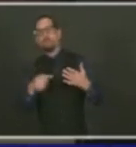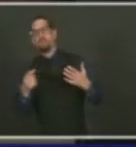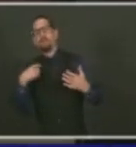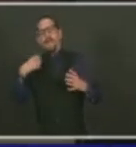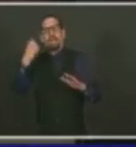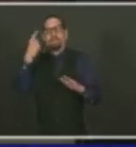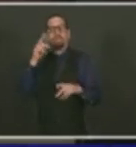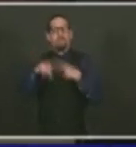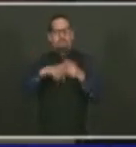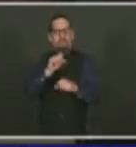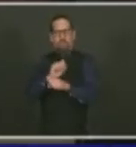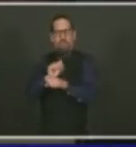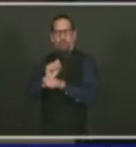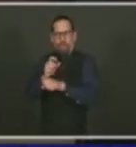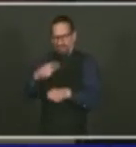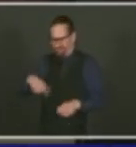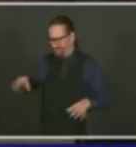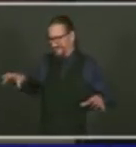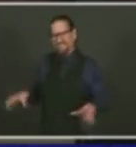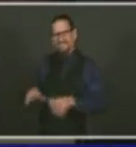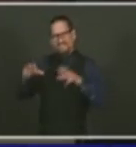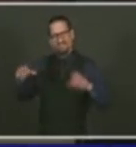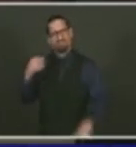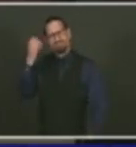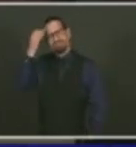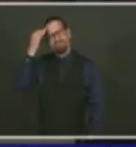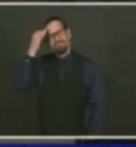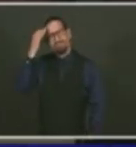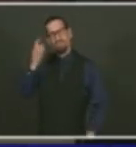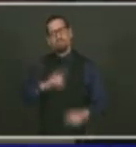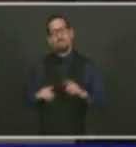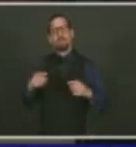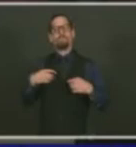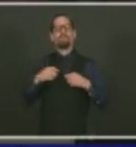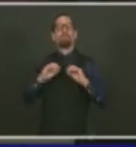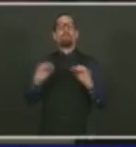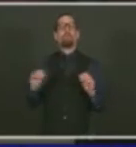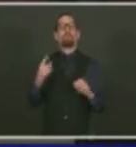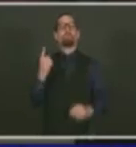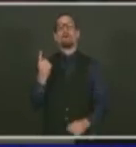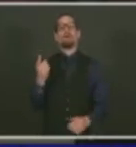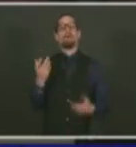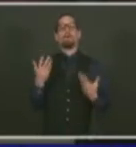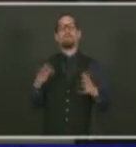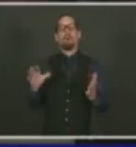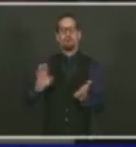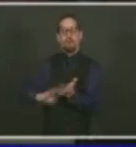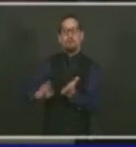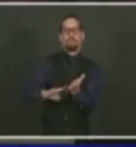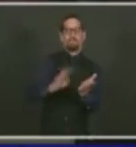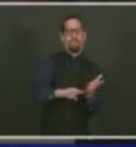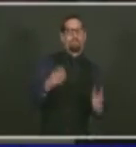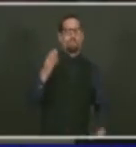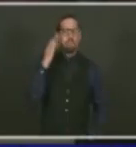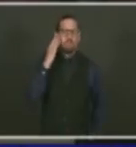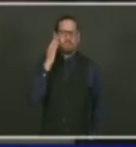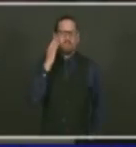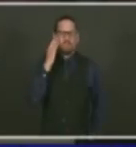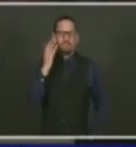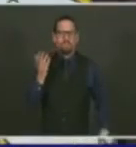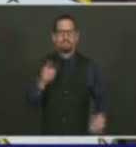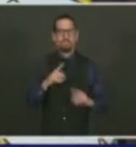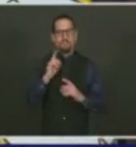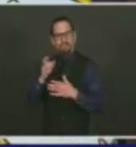and they're tired, and no one wants to see anyone lose, but there is no shared sacrifice in this state. And that's the perception. I hear you.